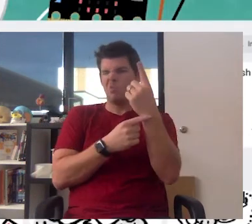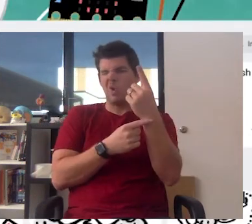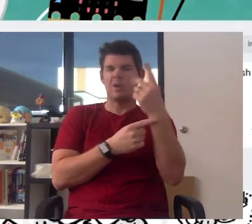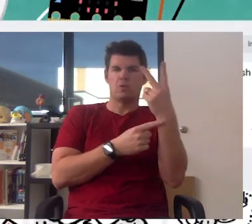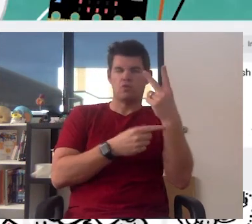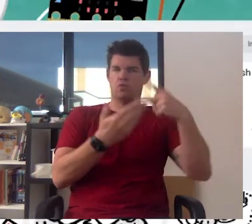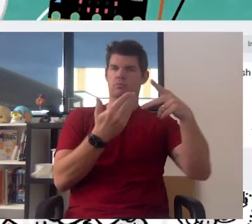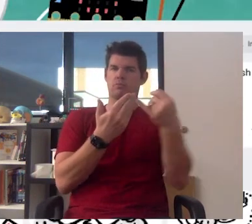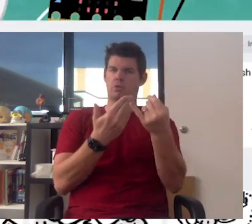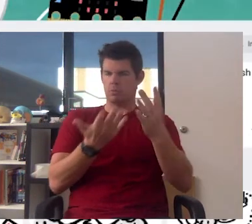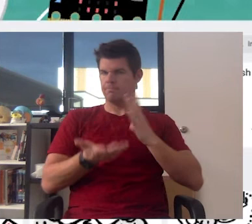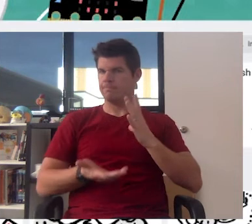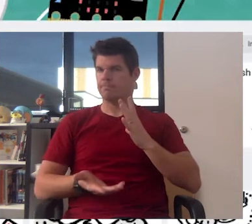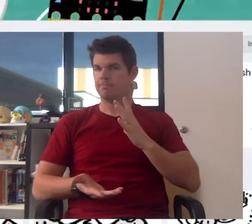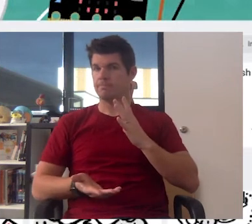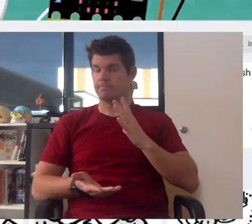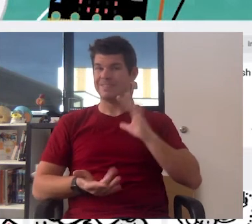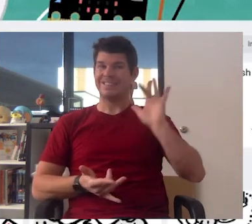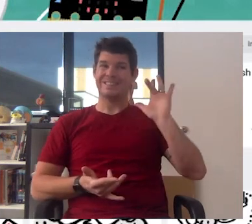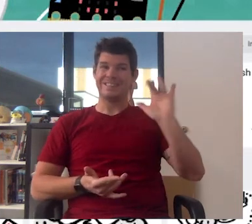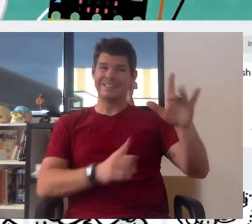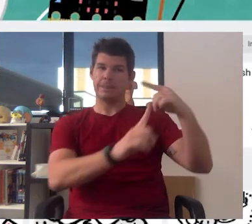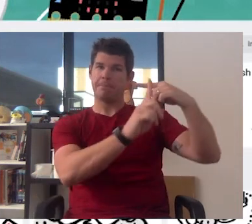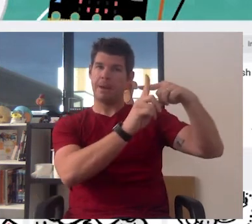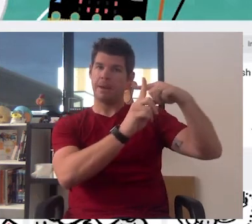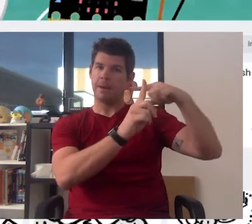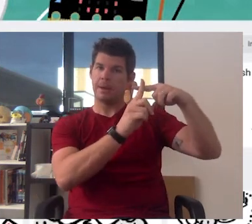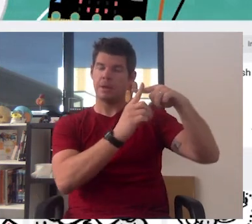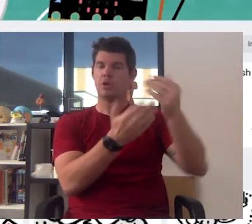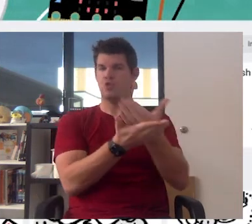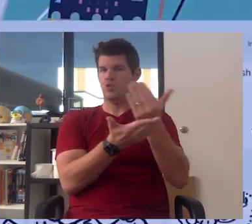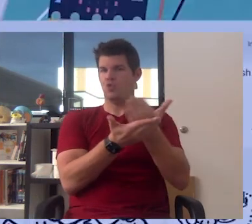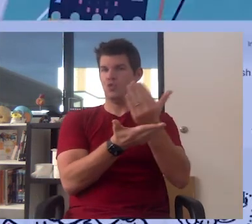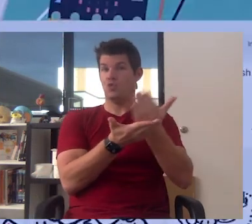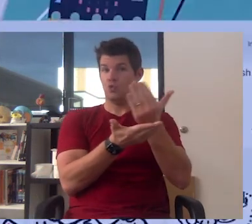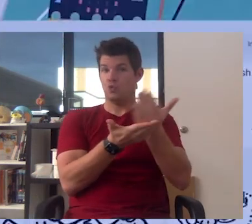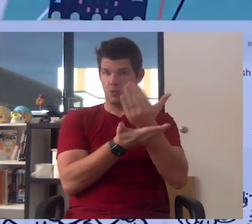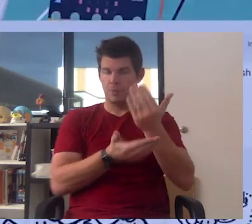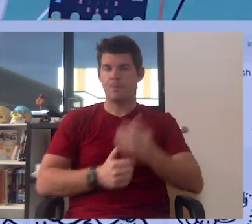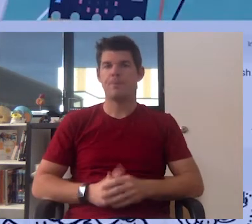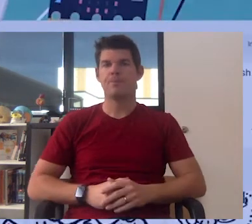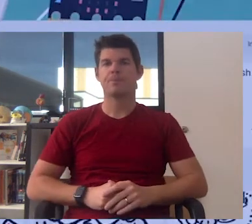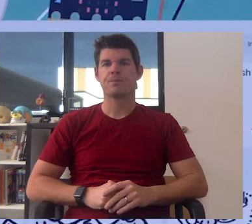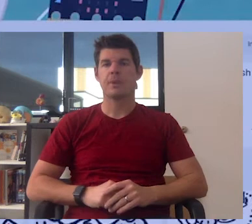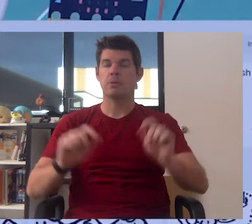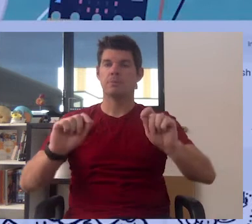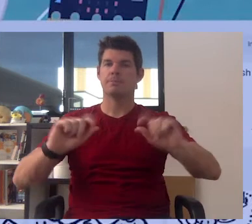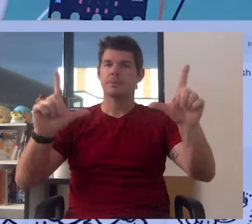this screen, our new project is what we want to start. So if I click new project, it'll prompt me to name